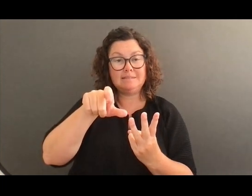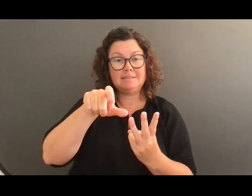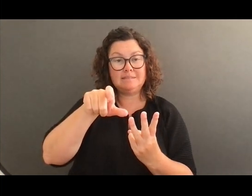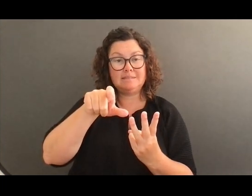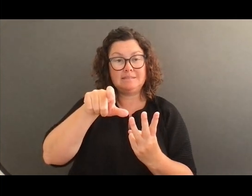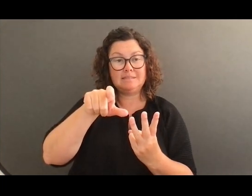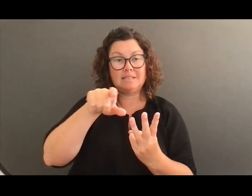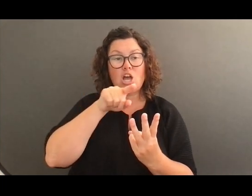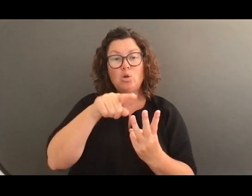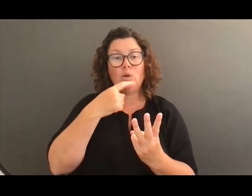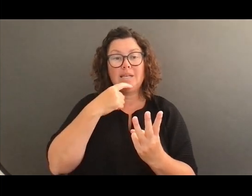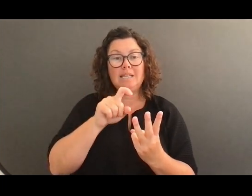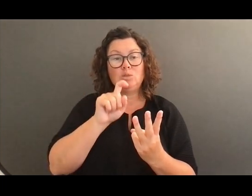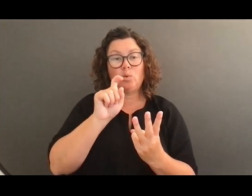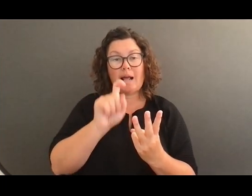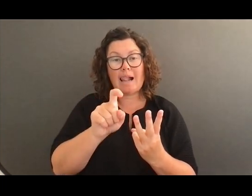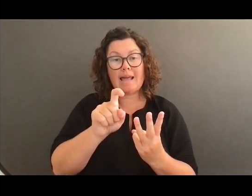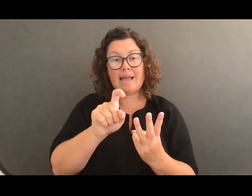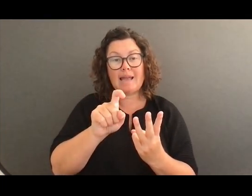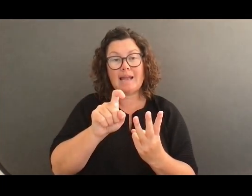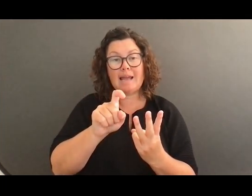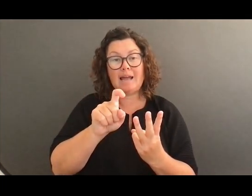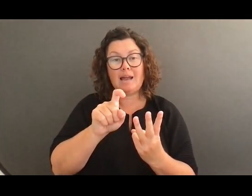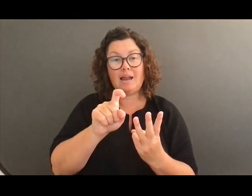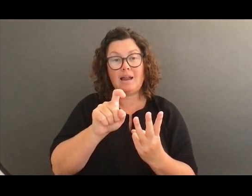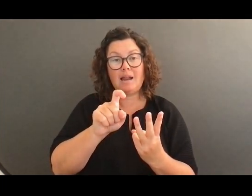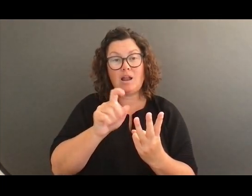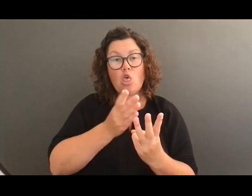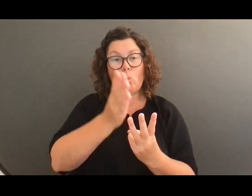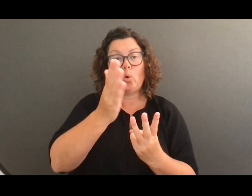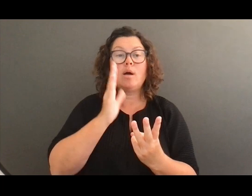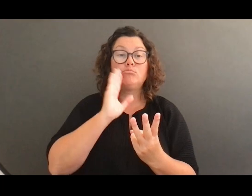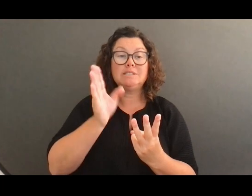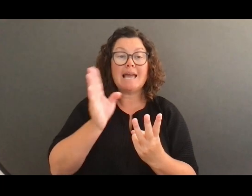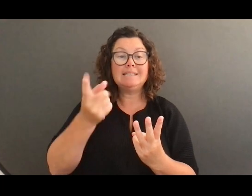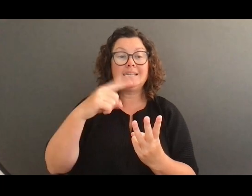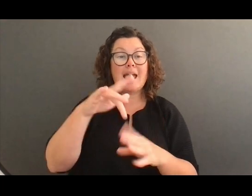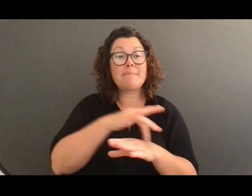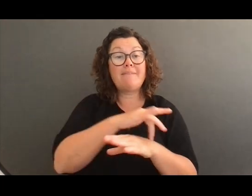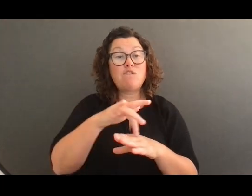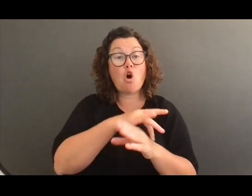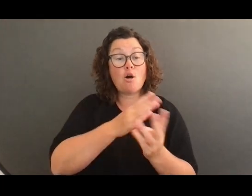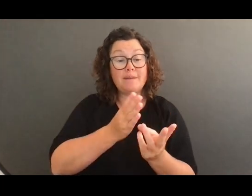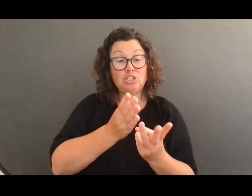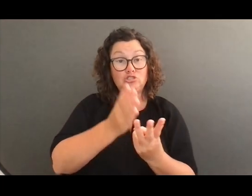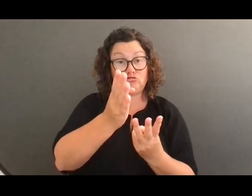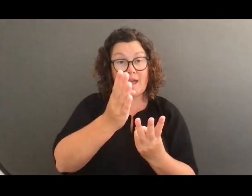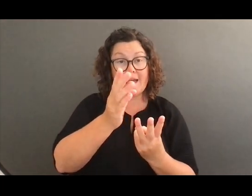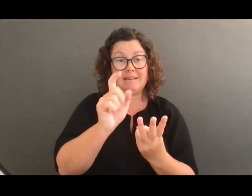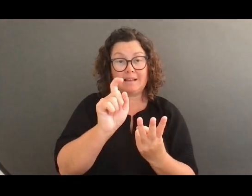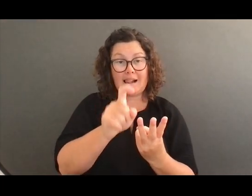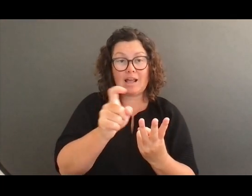and performing strand to get to our 4th strand. So we've decided to make